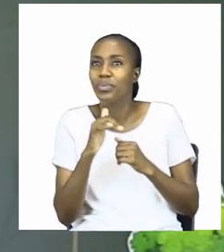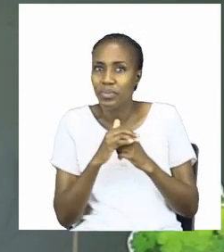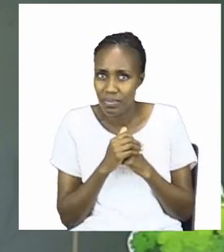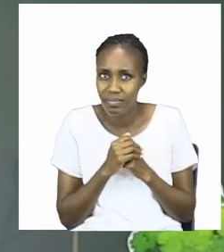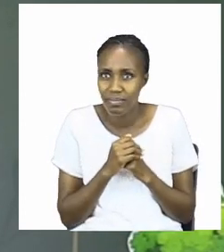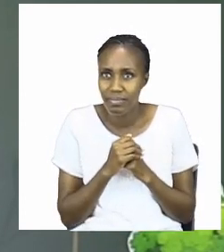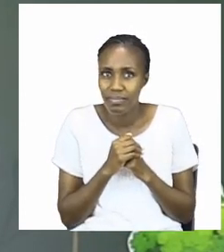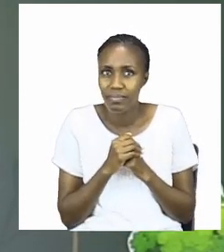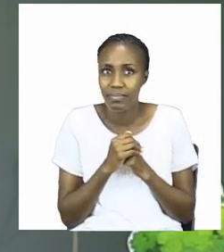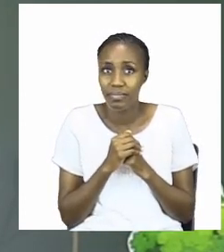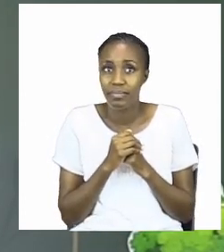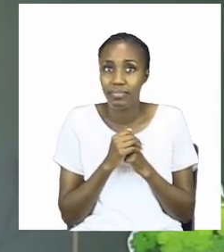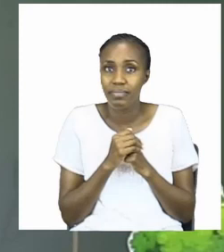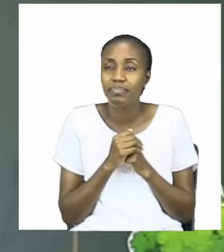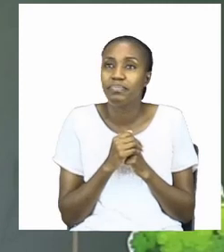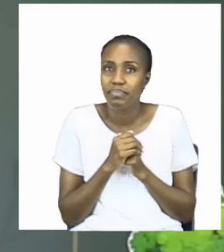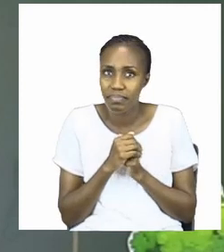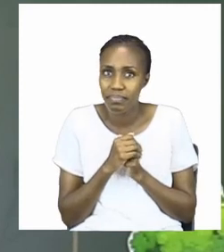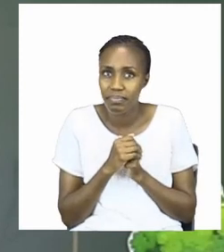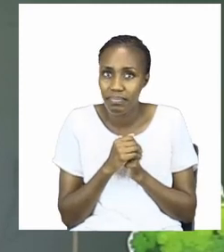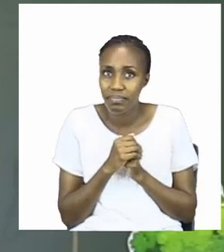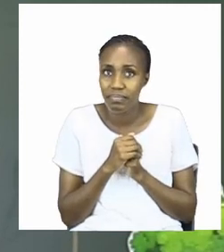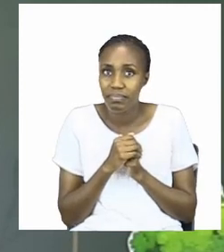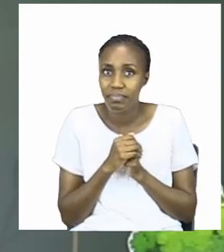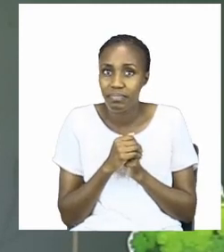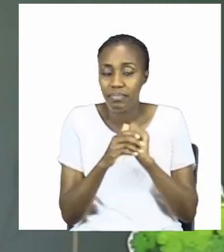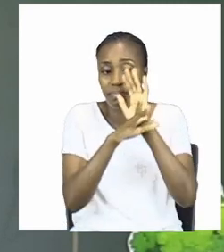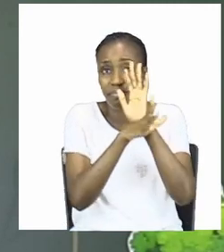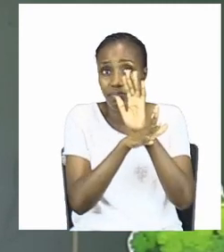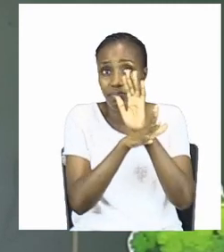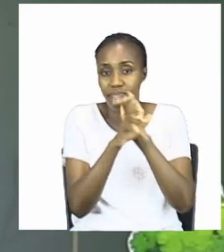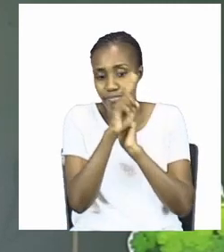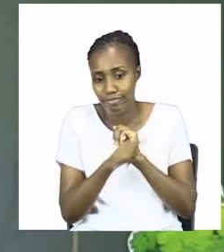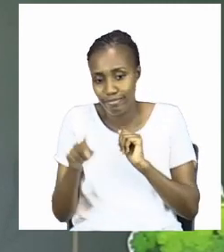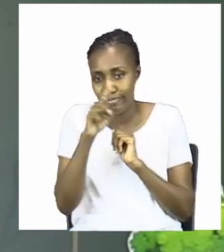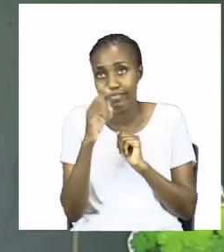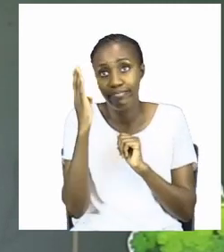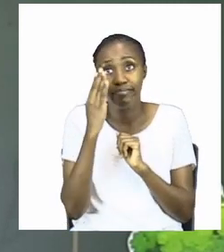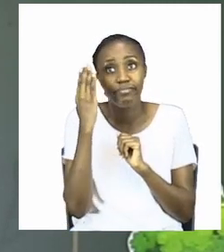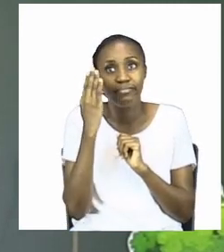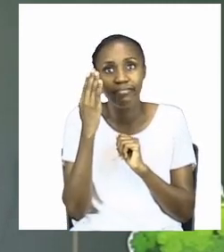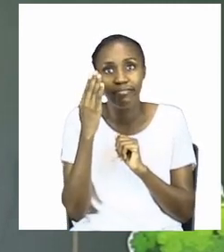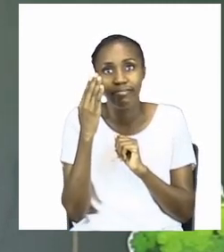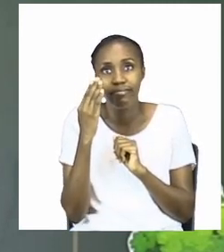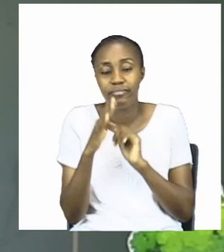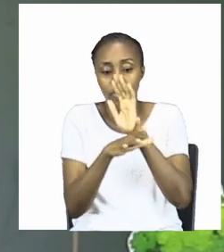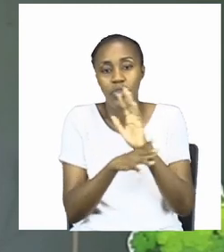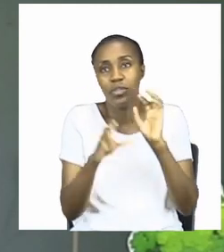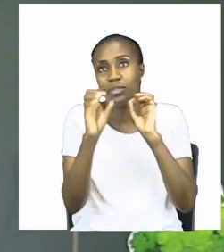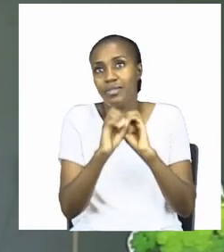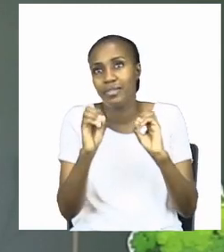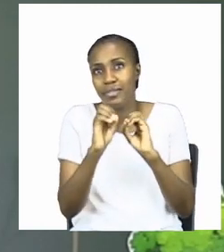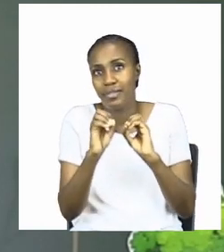quickly remember everyone, the trees that bear fruits must be circled with a blue crayon, and the trees